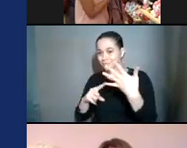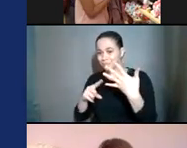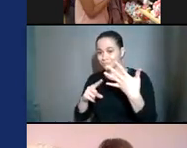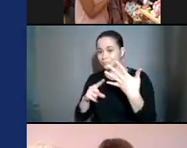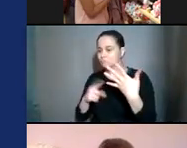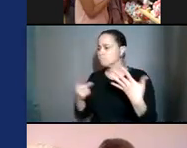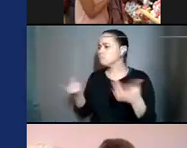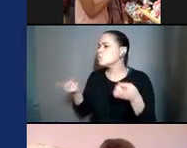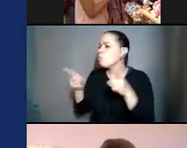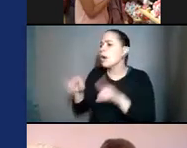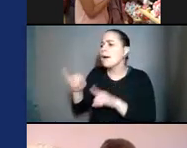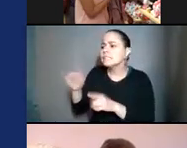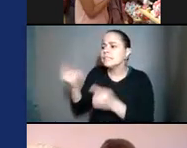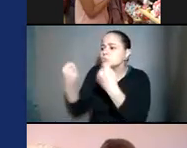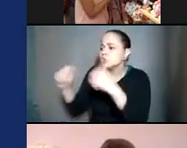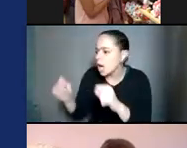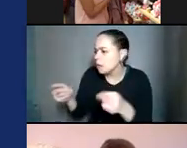What happens when you try that?